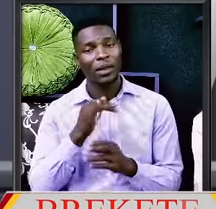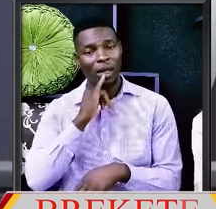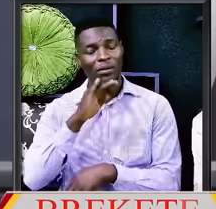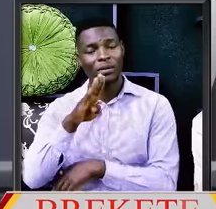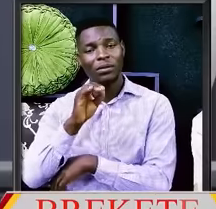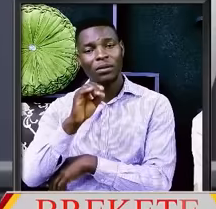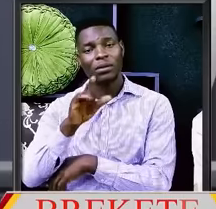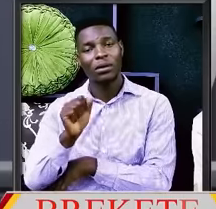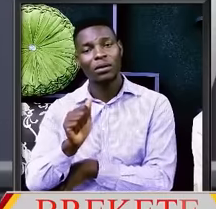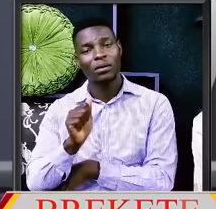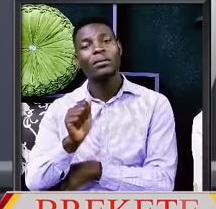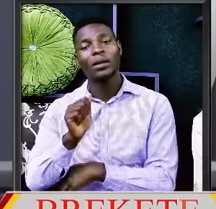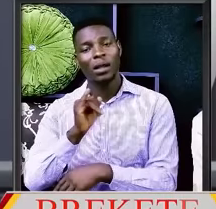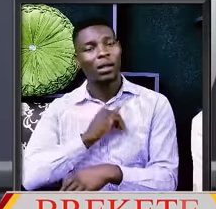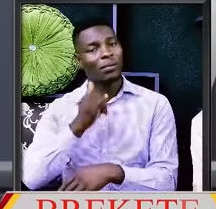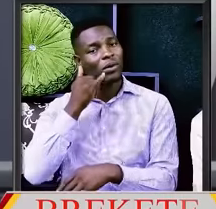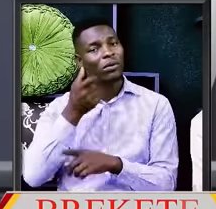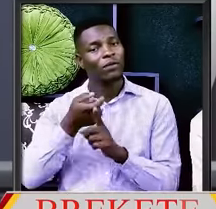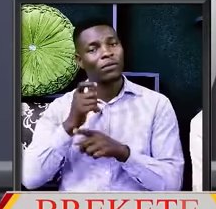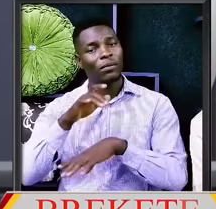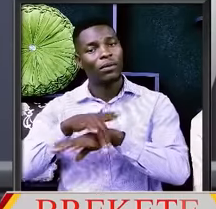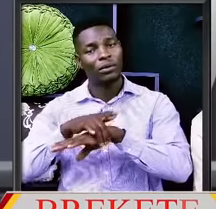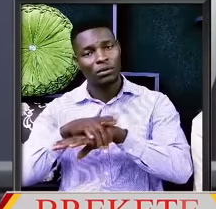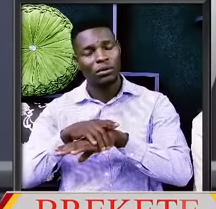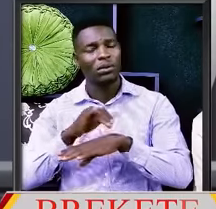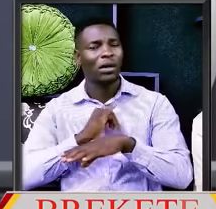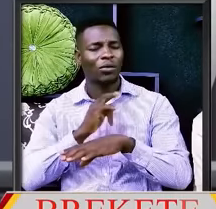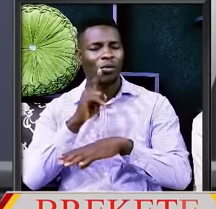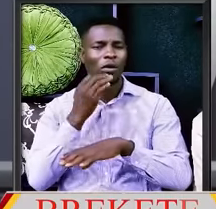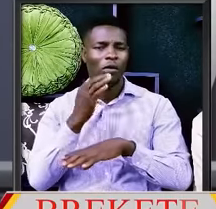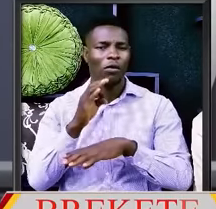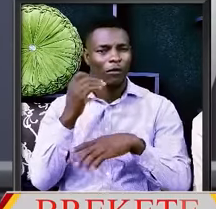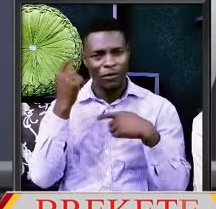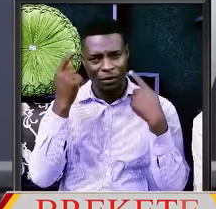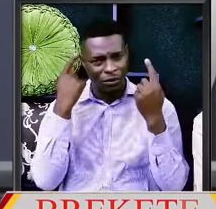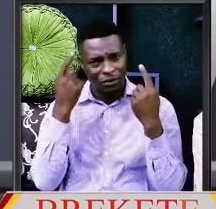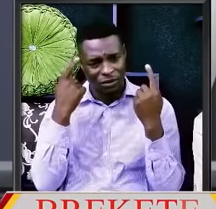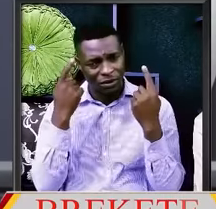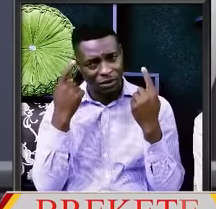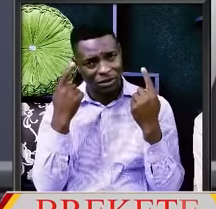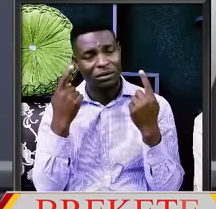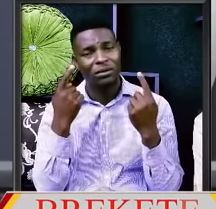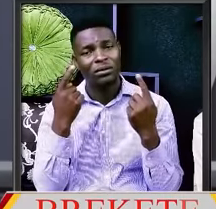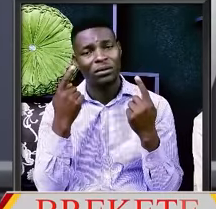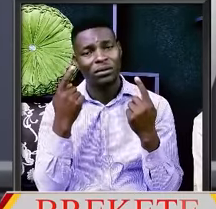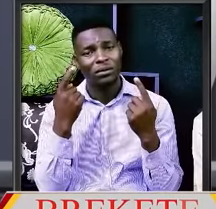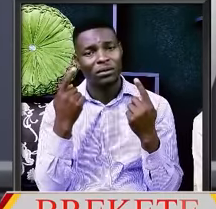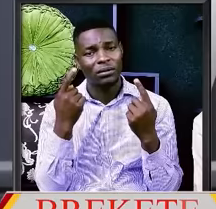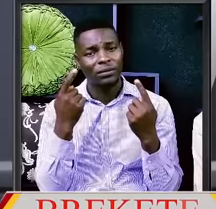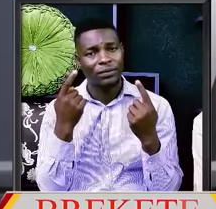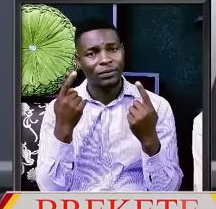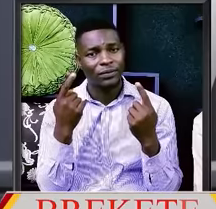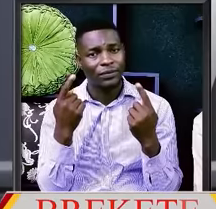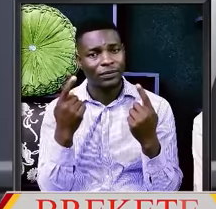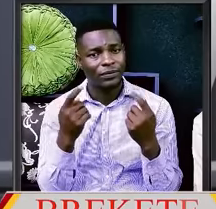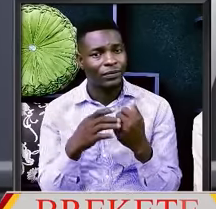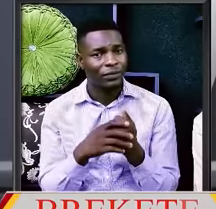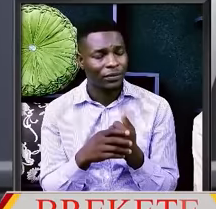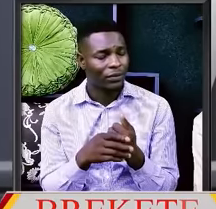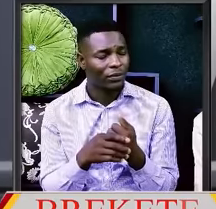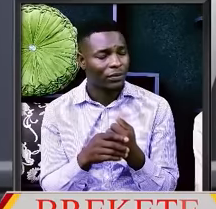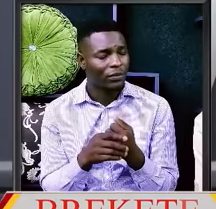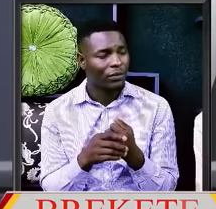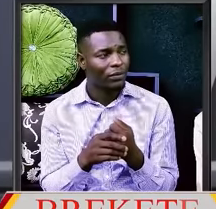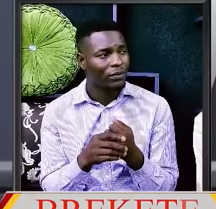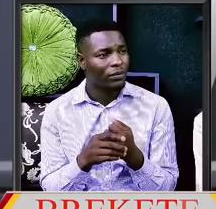calling from London. Yes, basically. Ma'am. Yes. And I'm one of the concerned Nigerians in this case of Mohbad, as it goes.